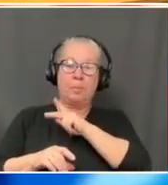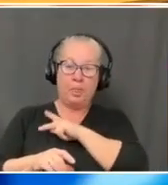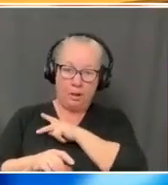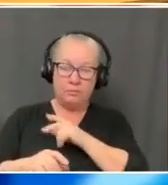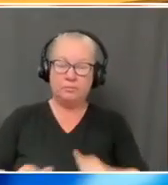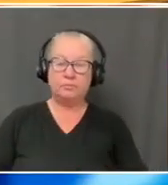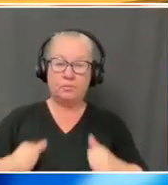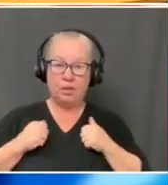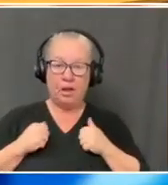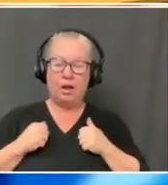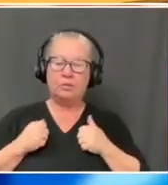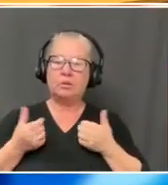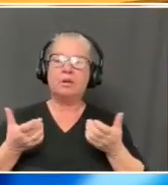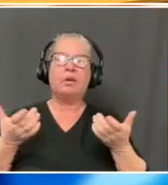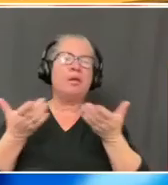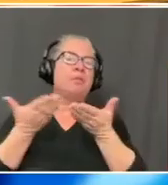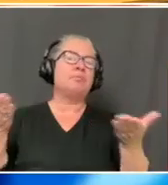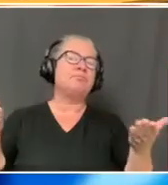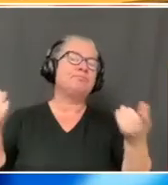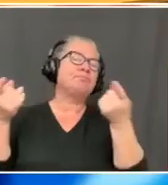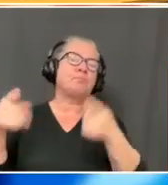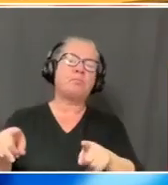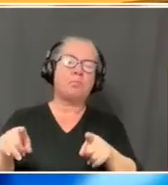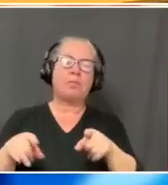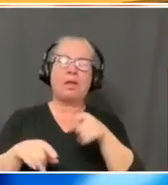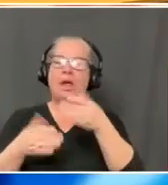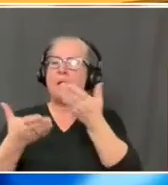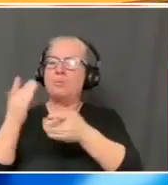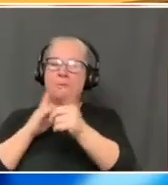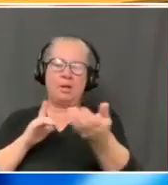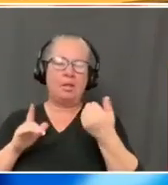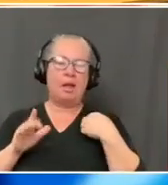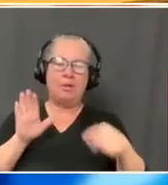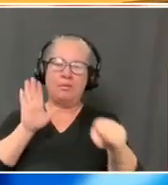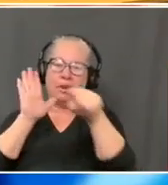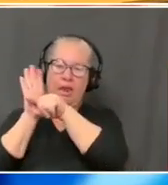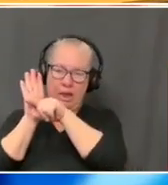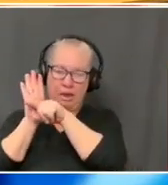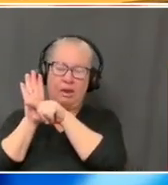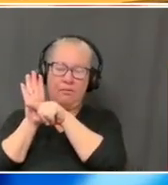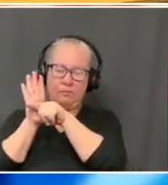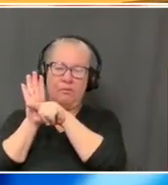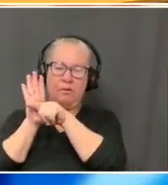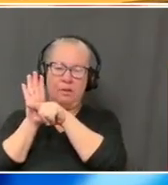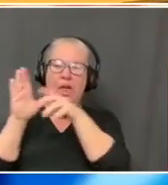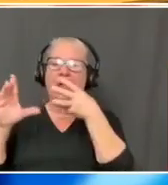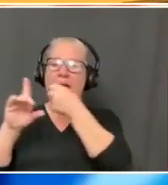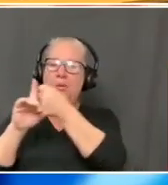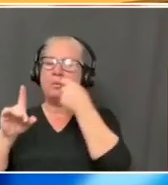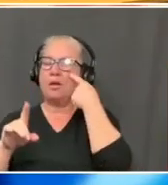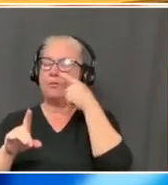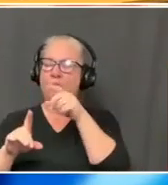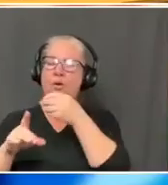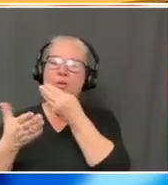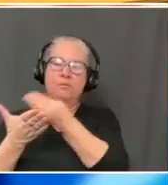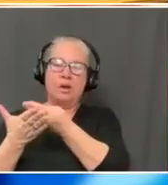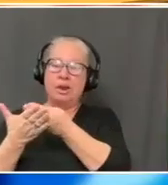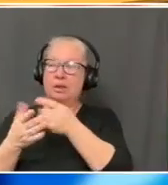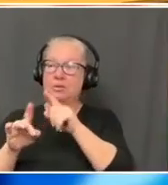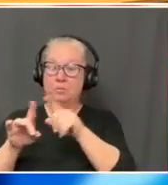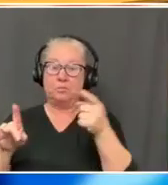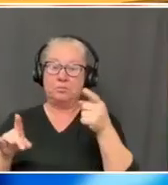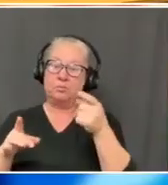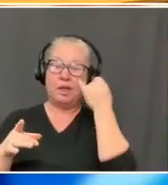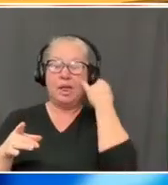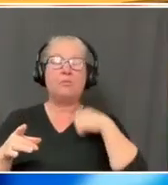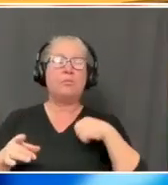might happen that would have a very substantial negative impact on the district's finances if we didn't have the coverage. Now, the type of coverage